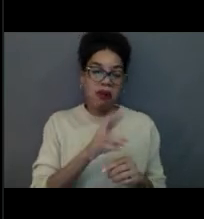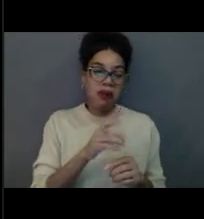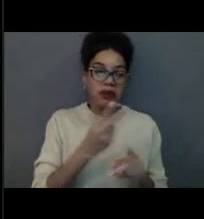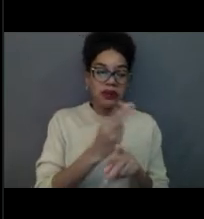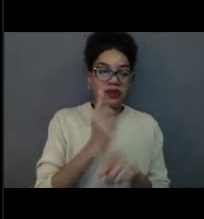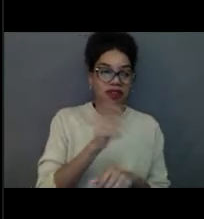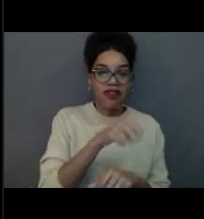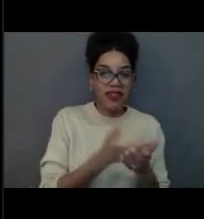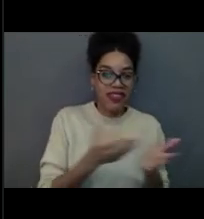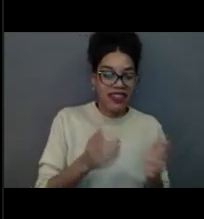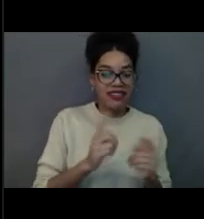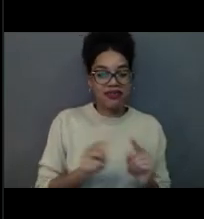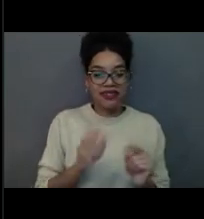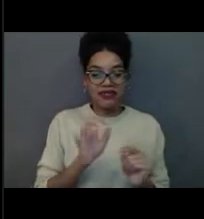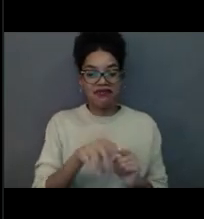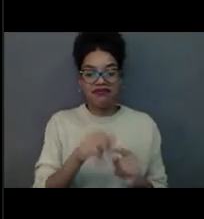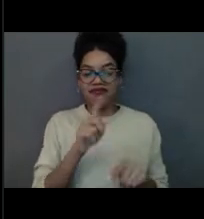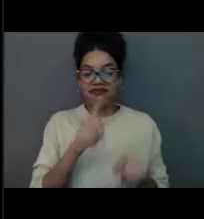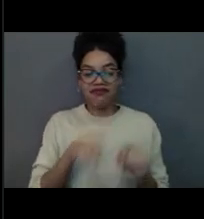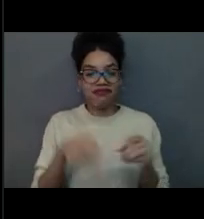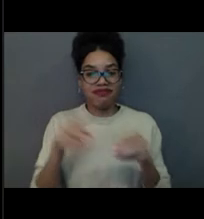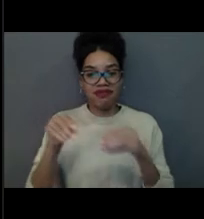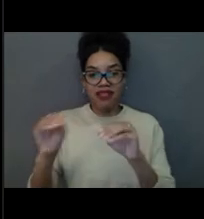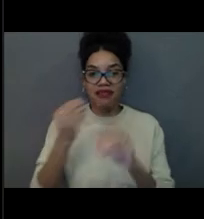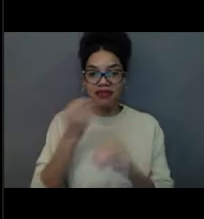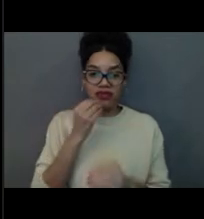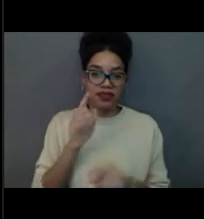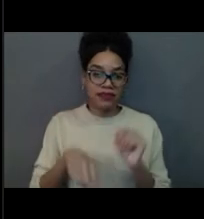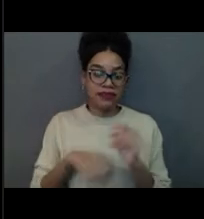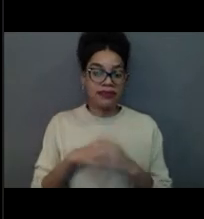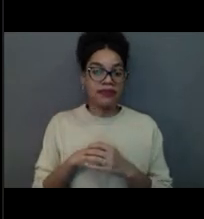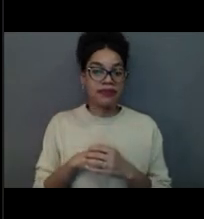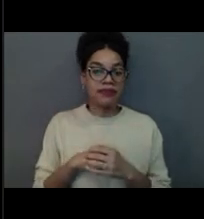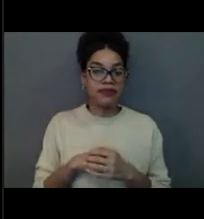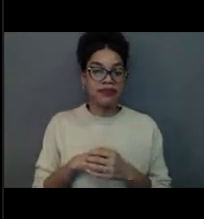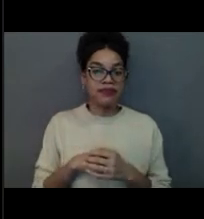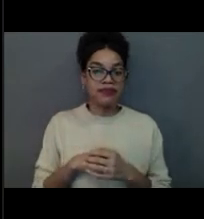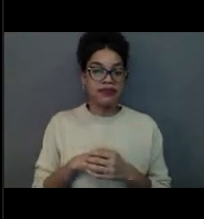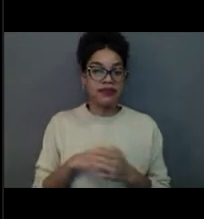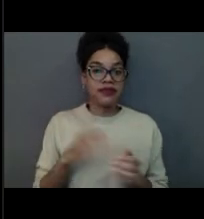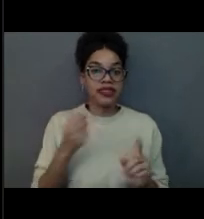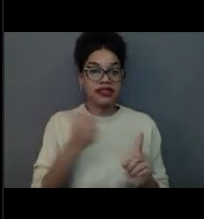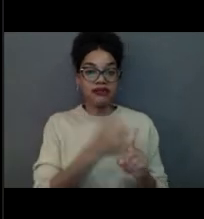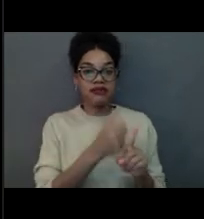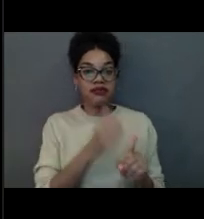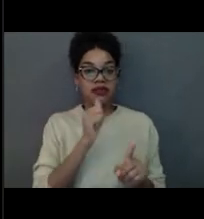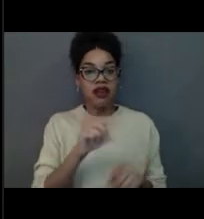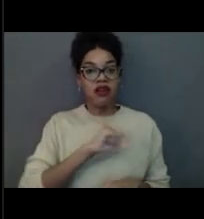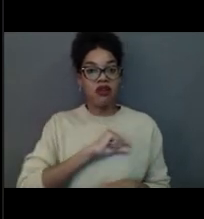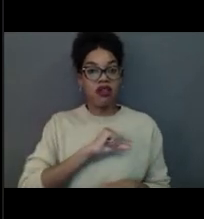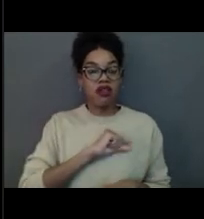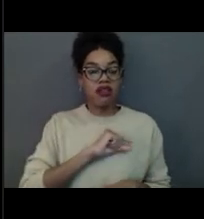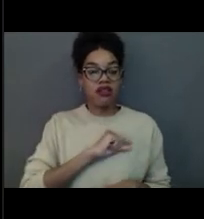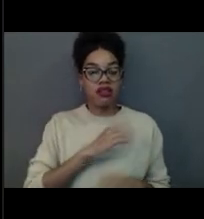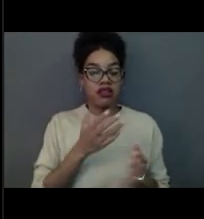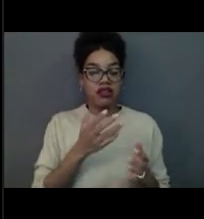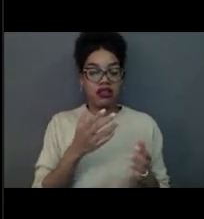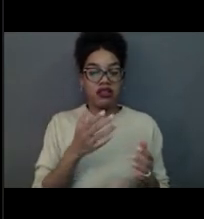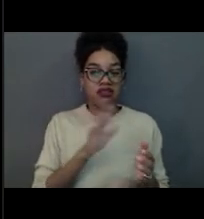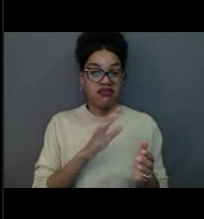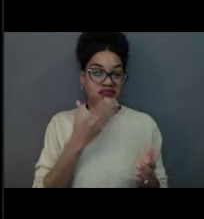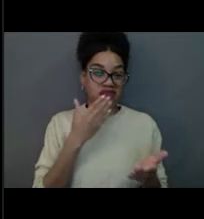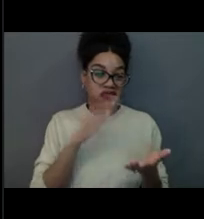it. So, but if it's something that it's just not up to quality, they have the possibility